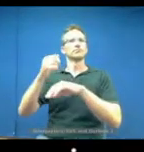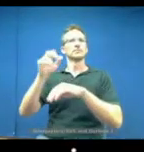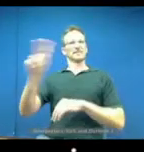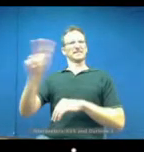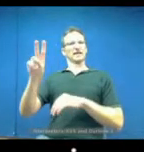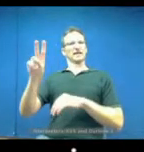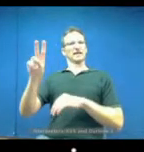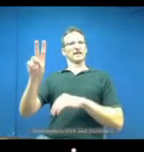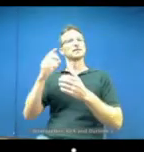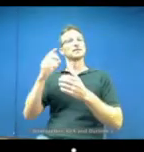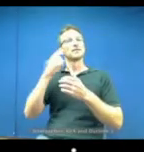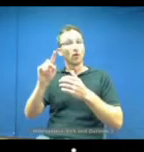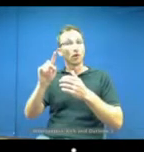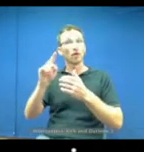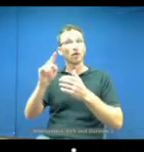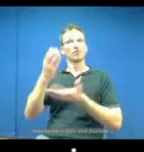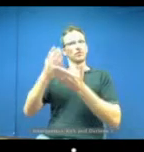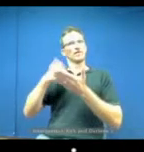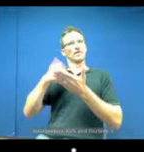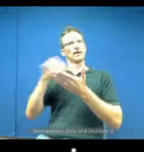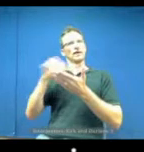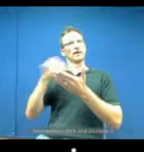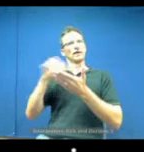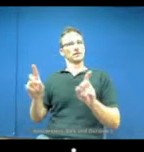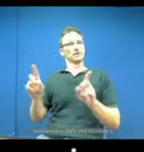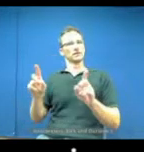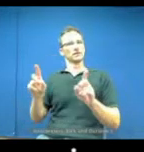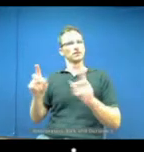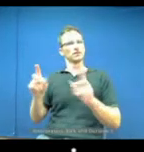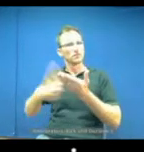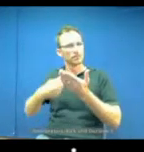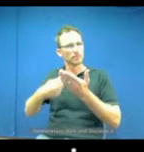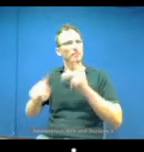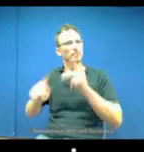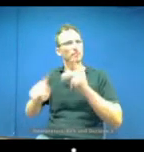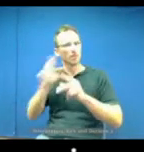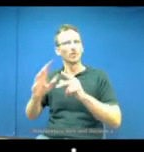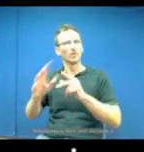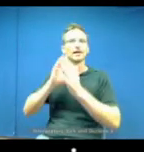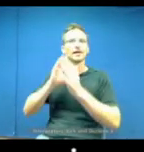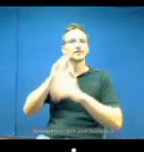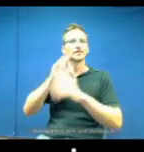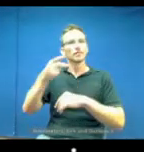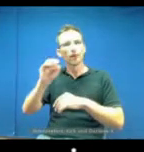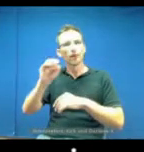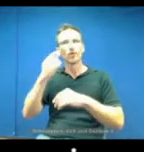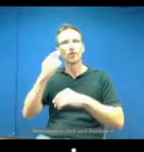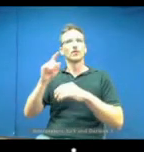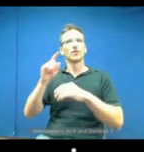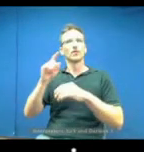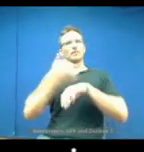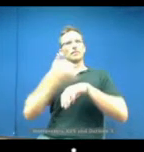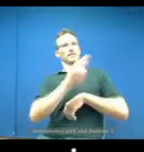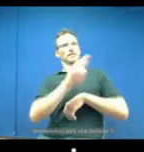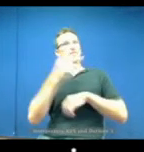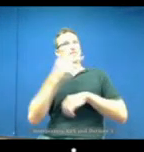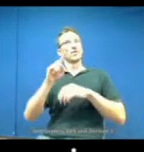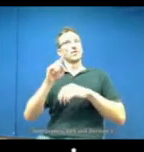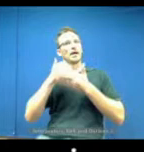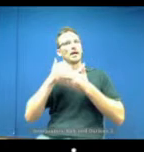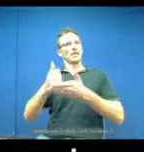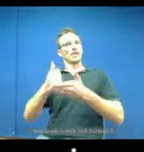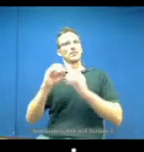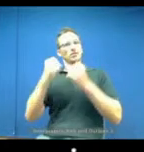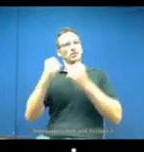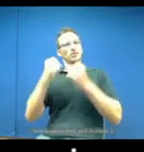Maryland to get a divorce or custody. So we often so our courts have the power to